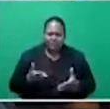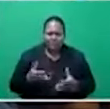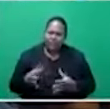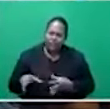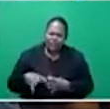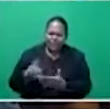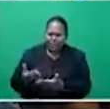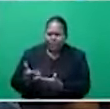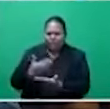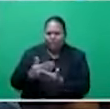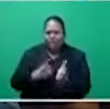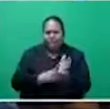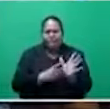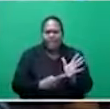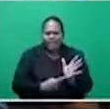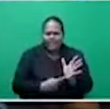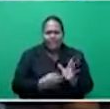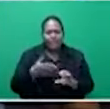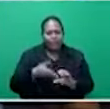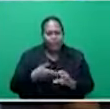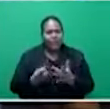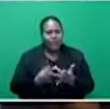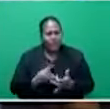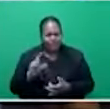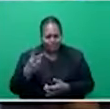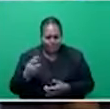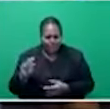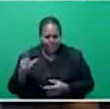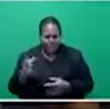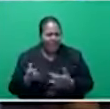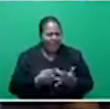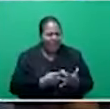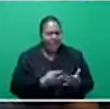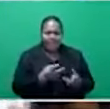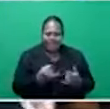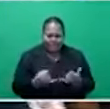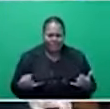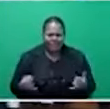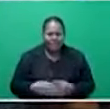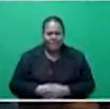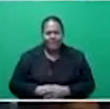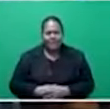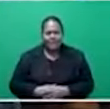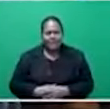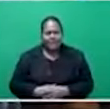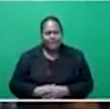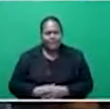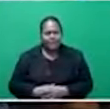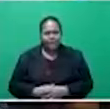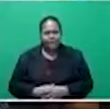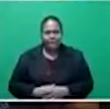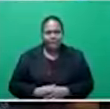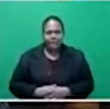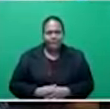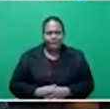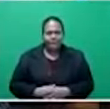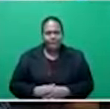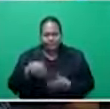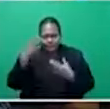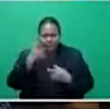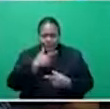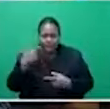So, Mr. Speaker, sir, the other issue that was raised, Honourable Gerringari Tambua made again flippant comment, why